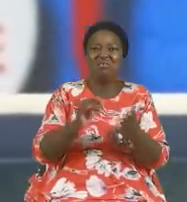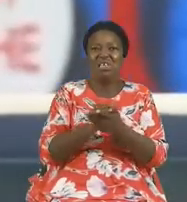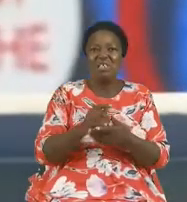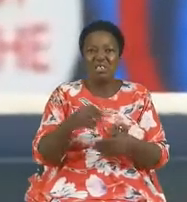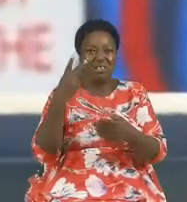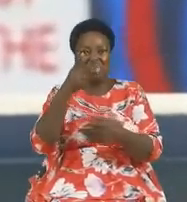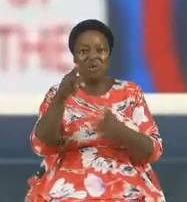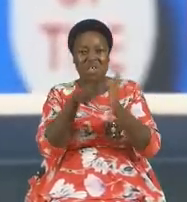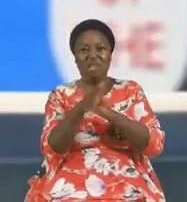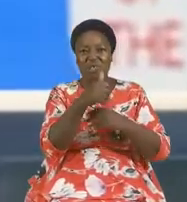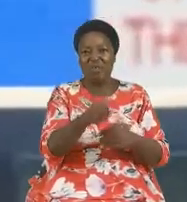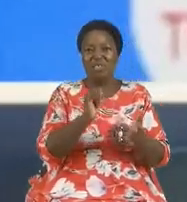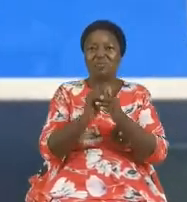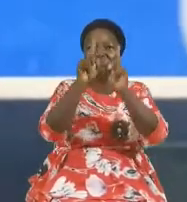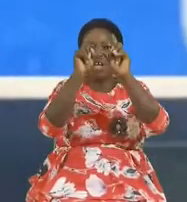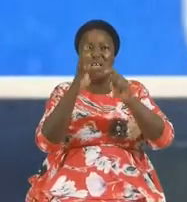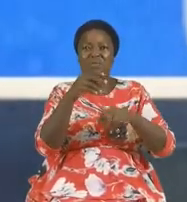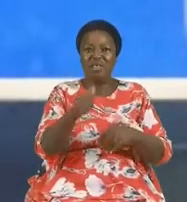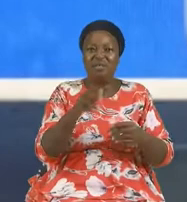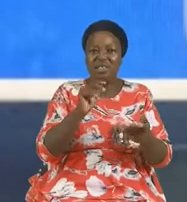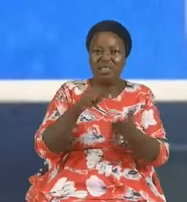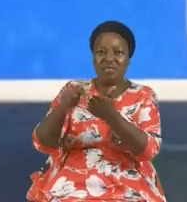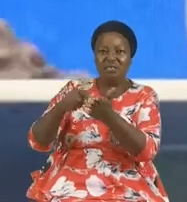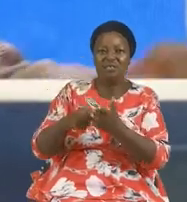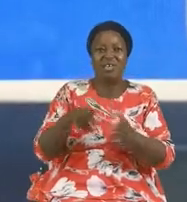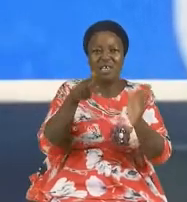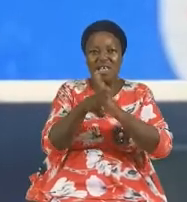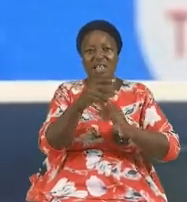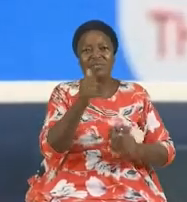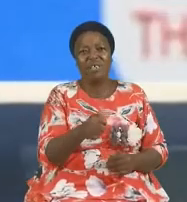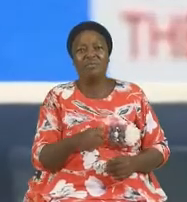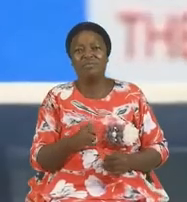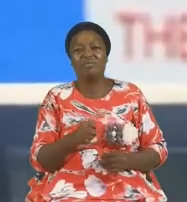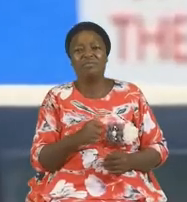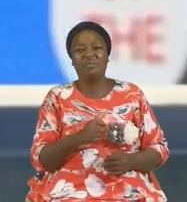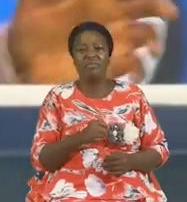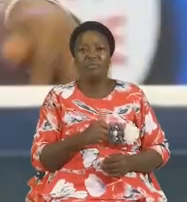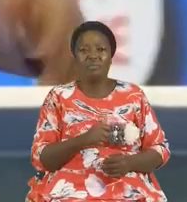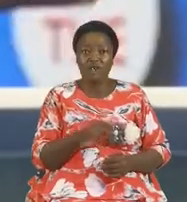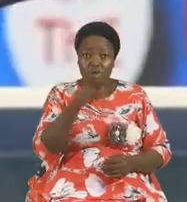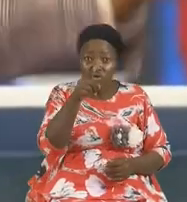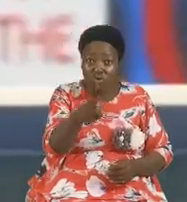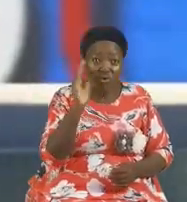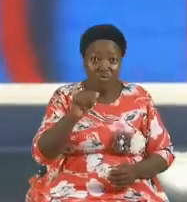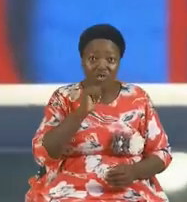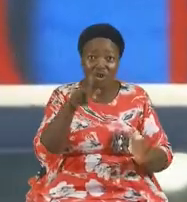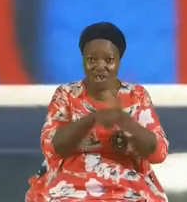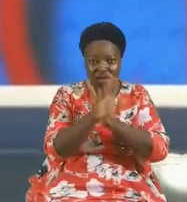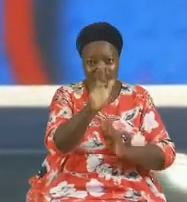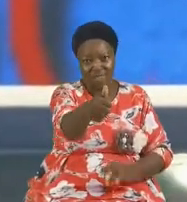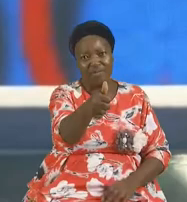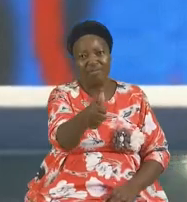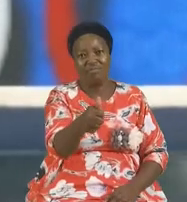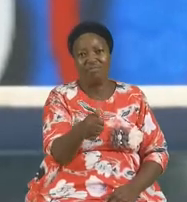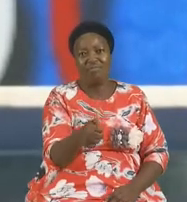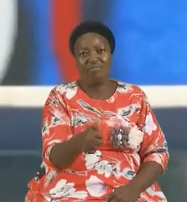the news about so-and-so committed suicide, so-and-so hanged himself, so-and-so killed